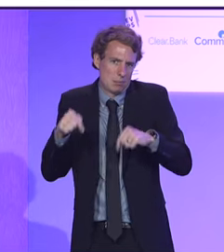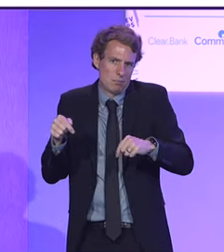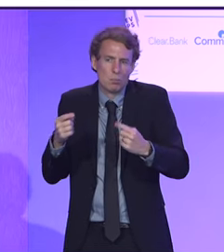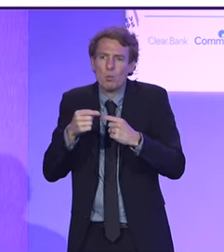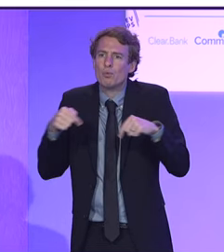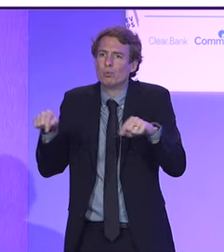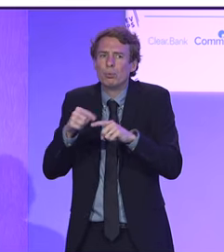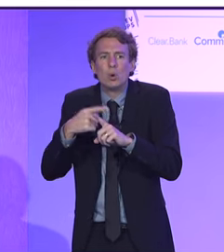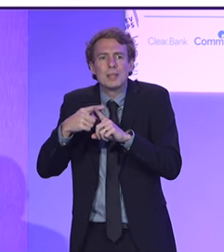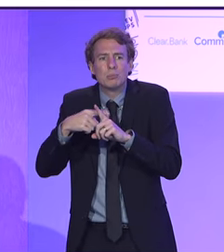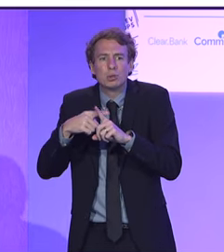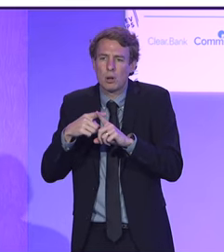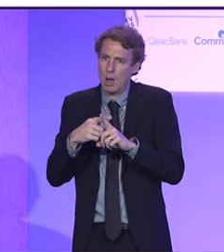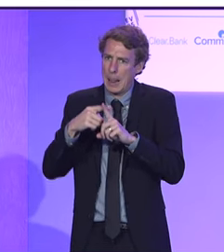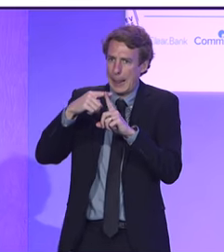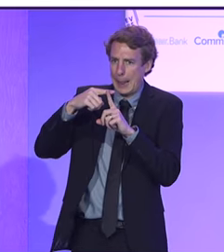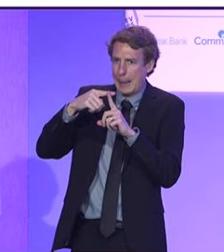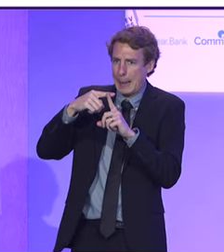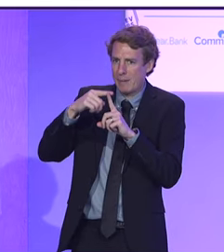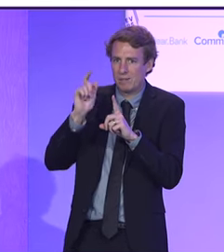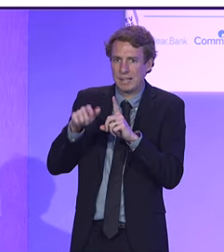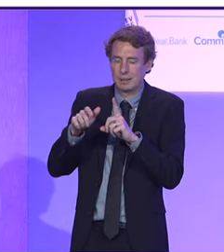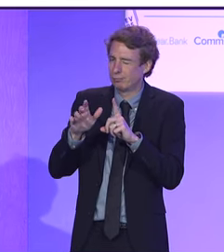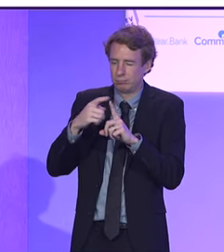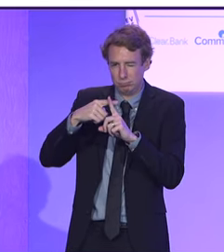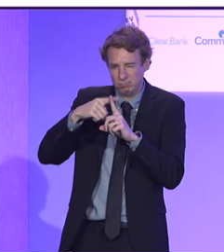like weave off like 1 or 2 degrees.